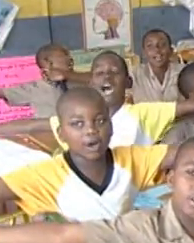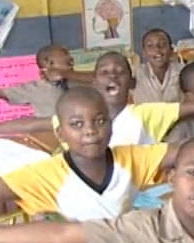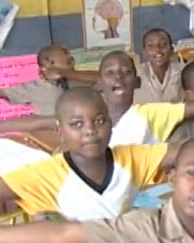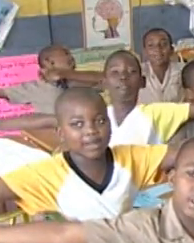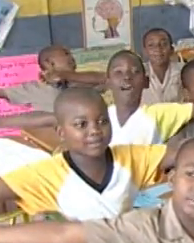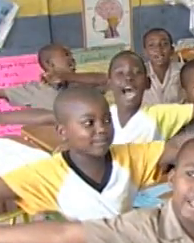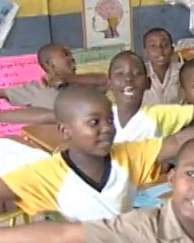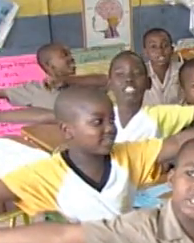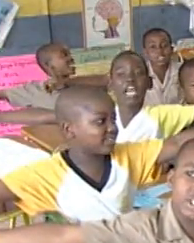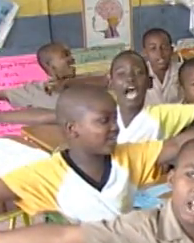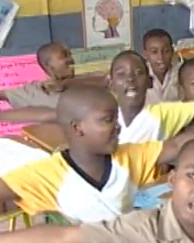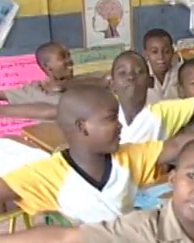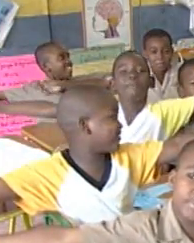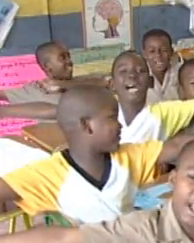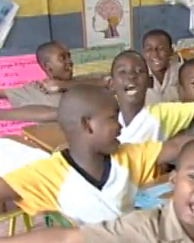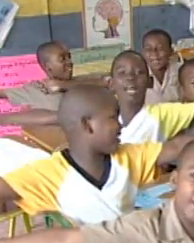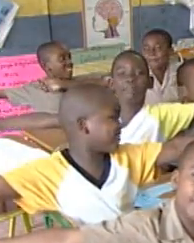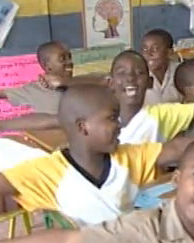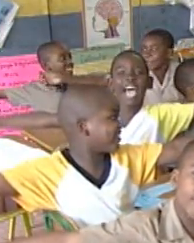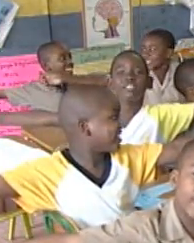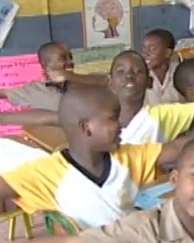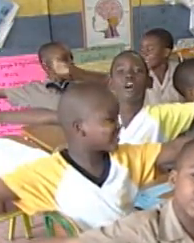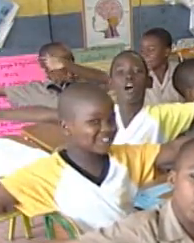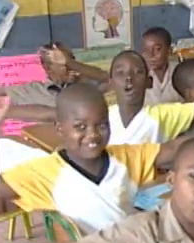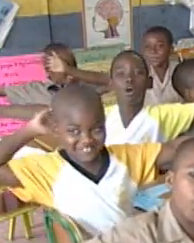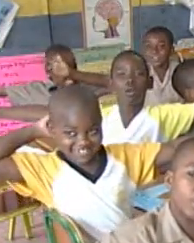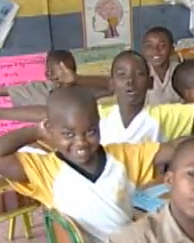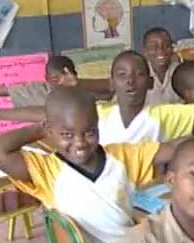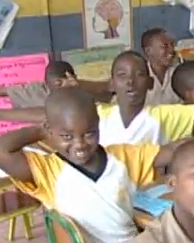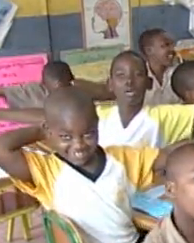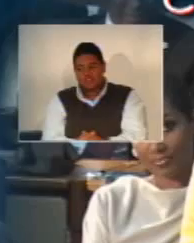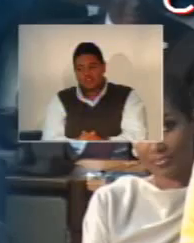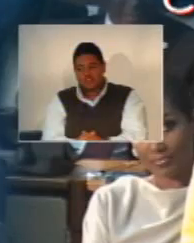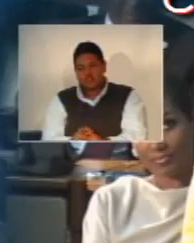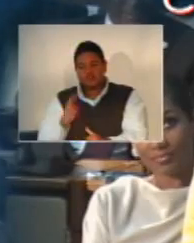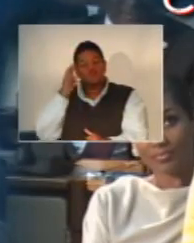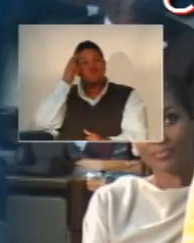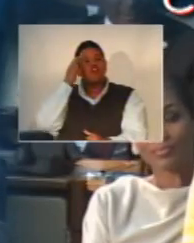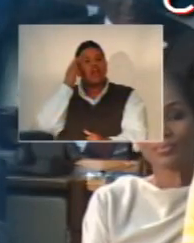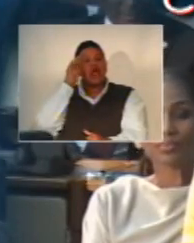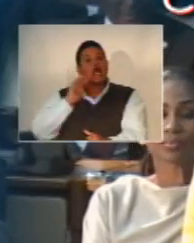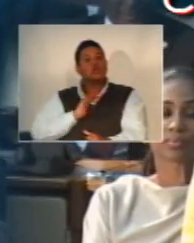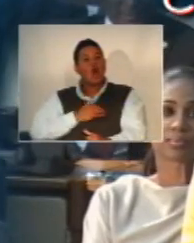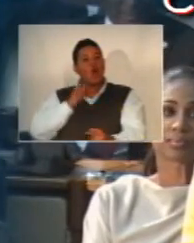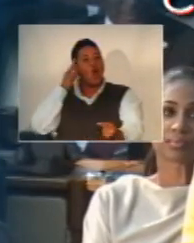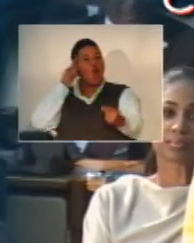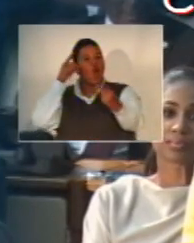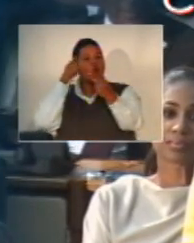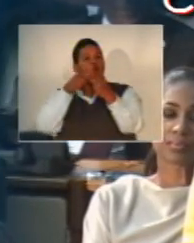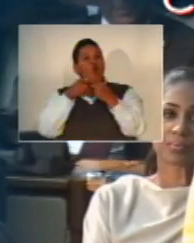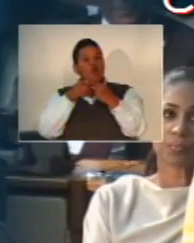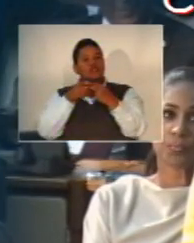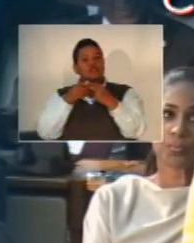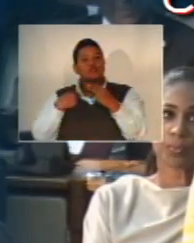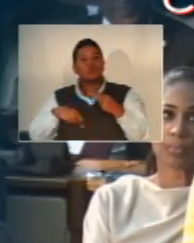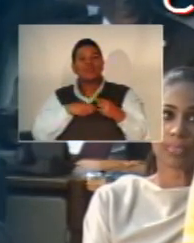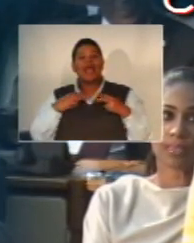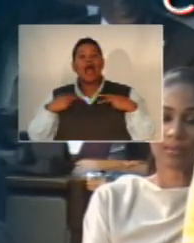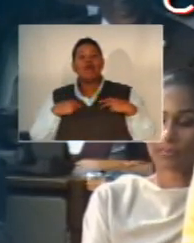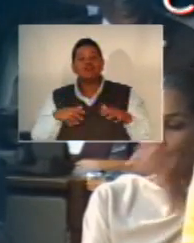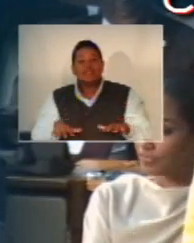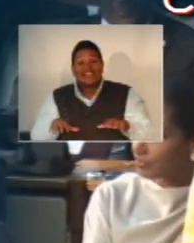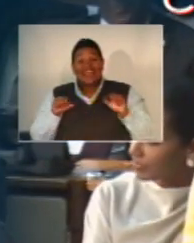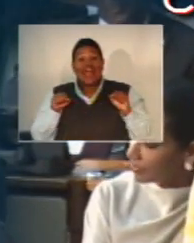to Almondtown Primary School! Also coming up, a review of the Prime